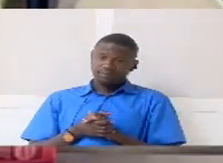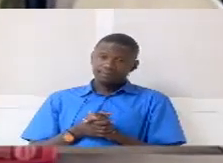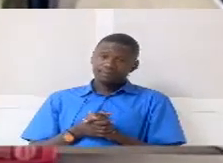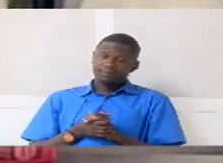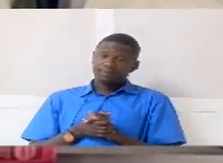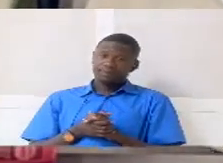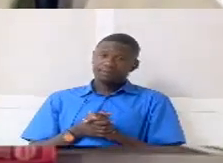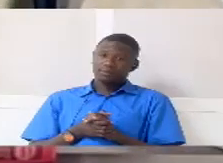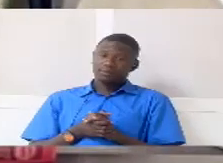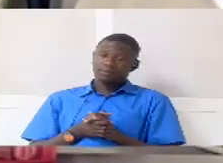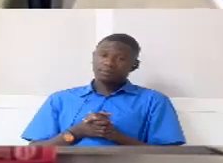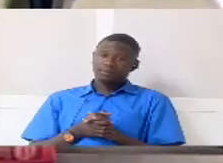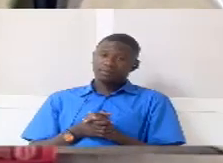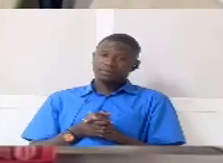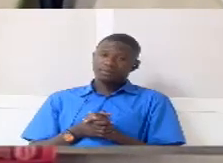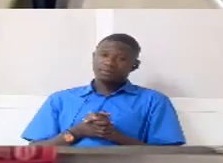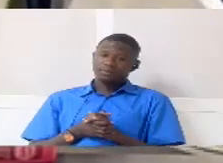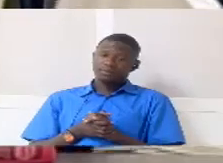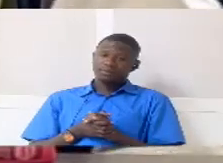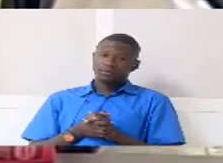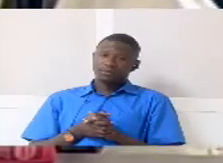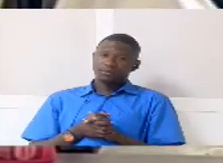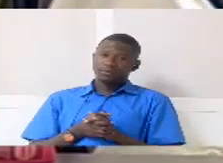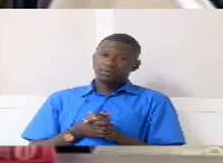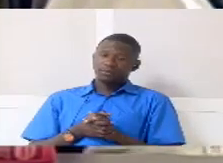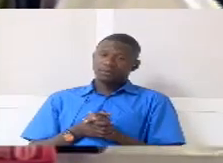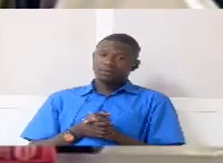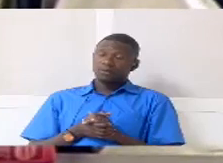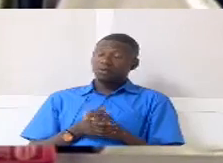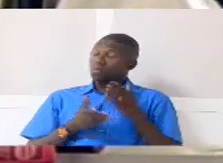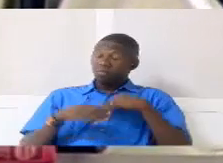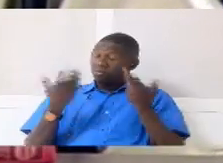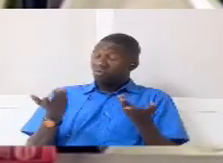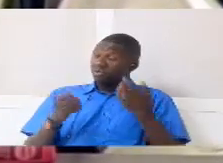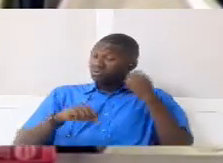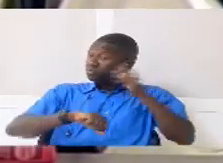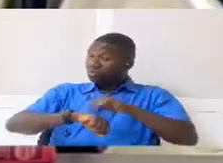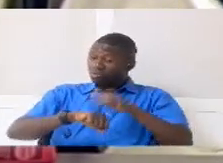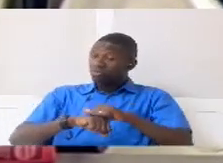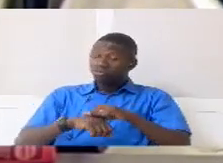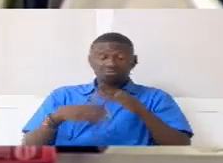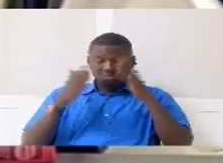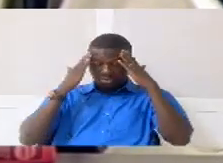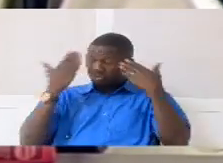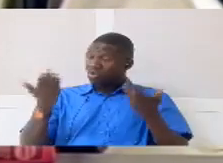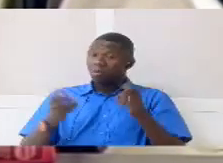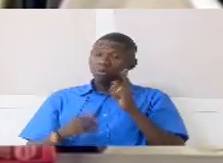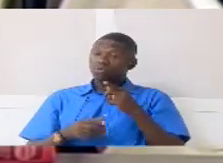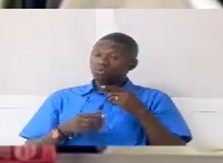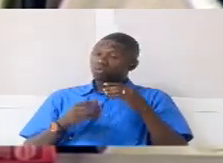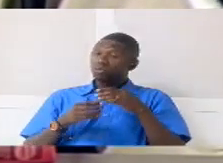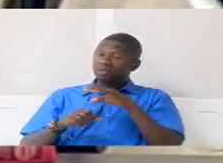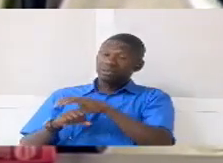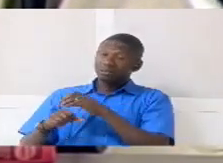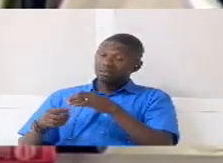amantora gele ba maluma bari ya sambale birana tena ndronga ala hajuna ta tinyawule nyama. Whether he was tortured or not, I do not know, but he was taken away. But after